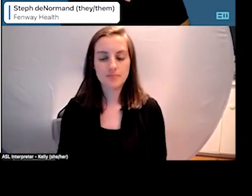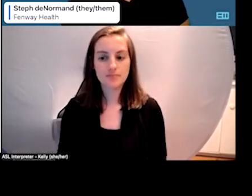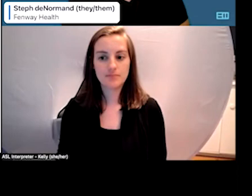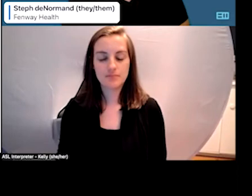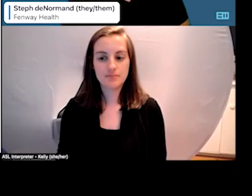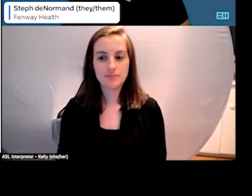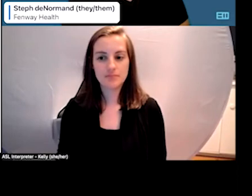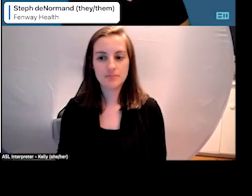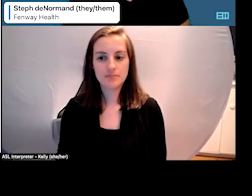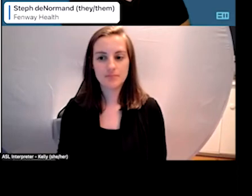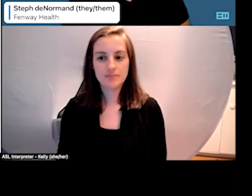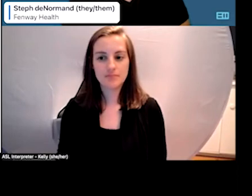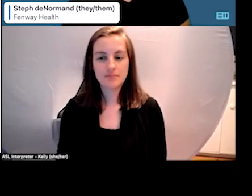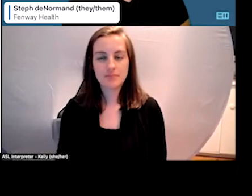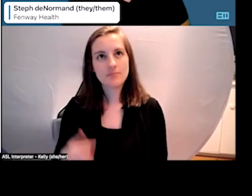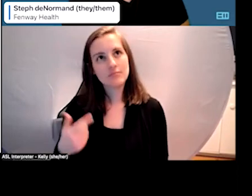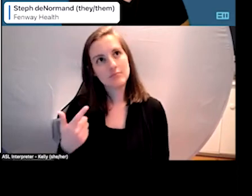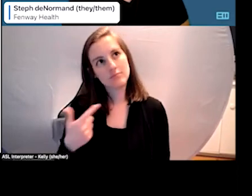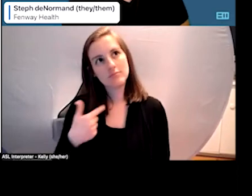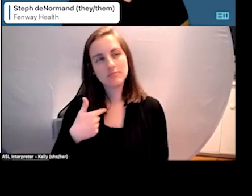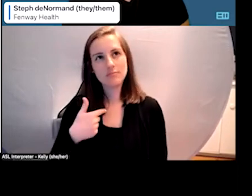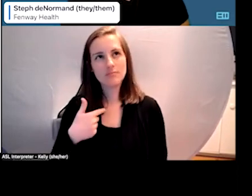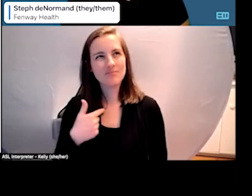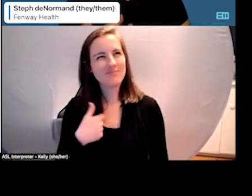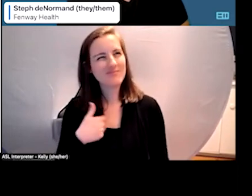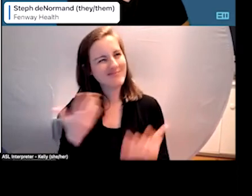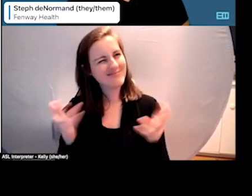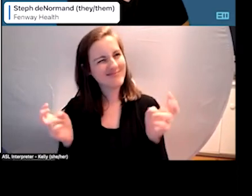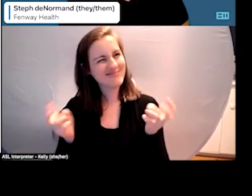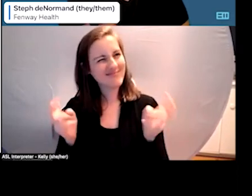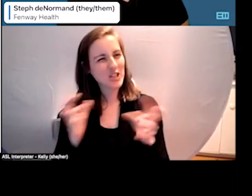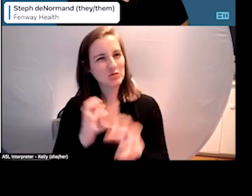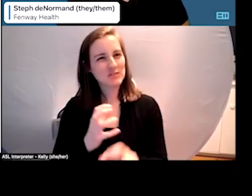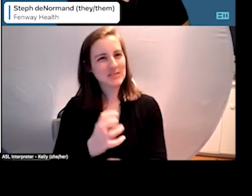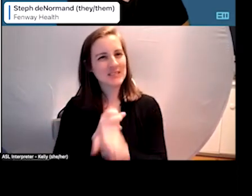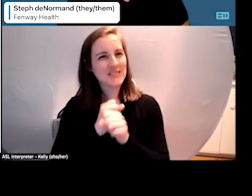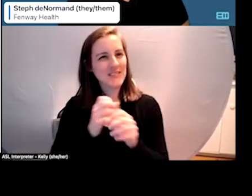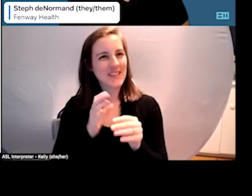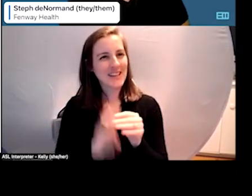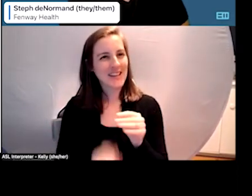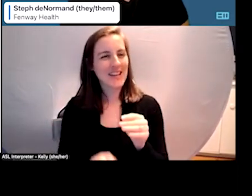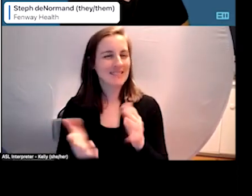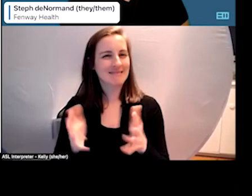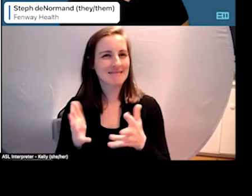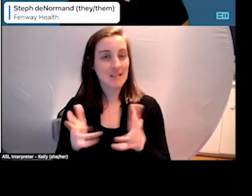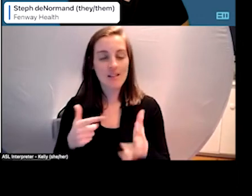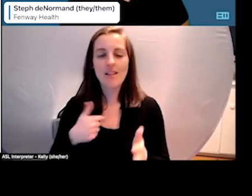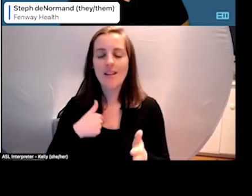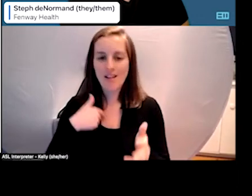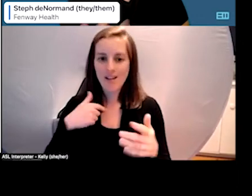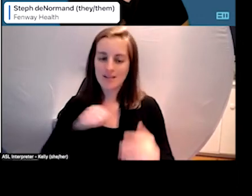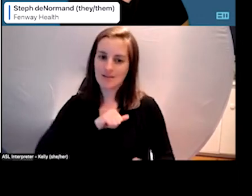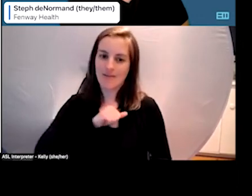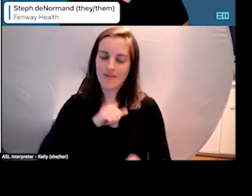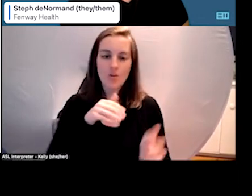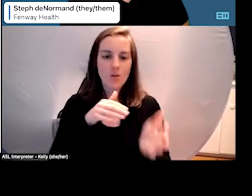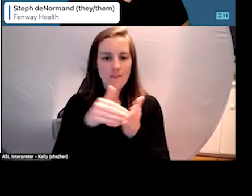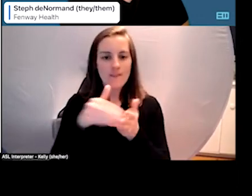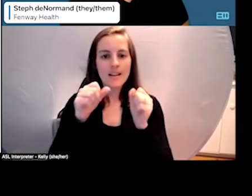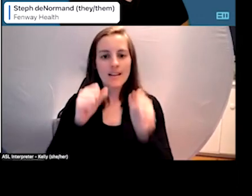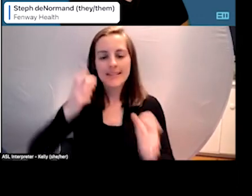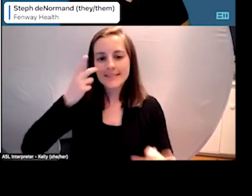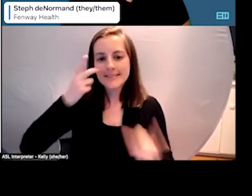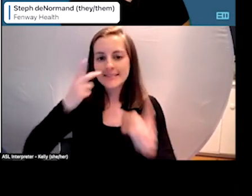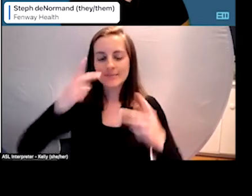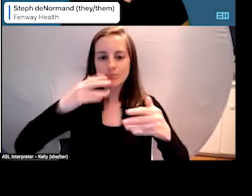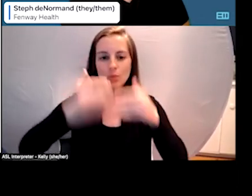of the receiving end isn't the right word, but often gets to see and process a lot of the patient feedback,